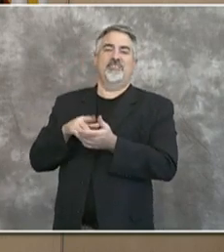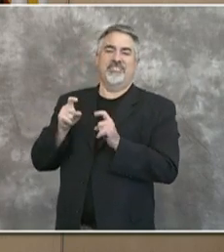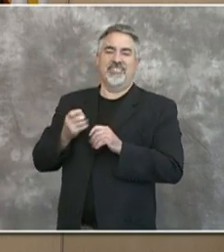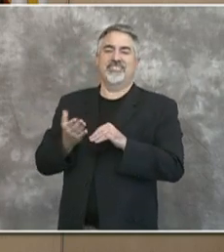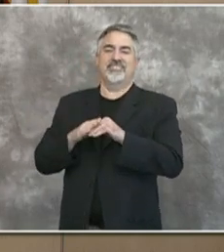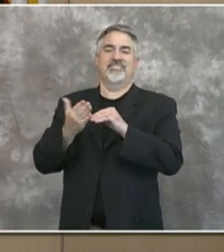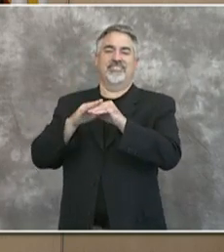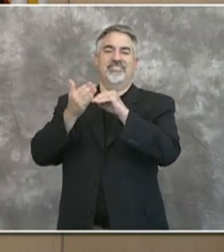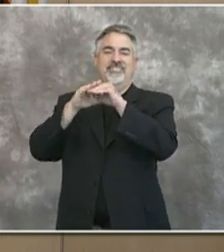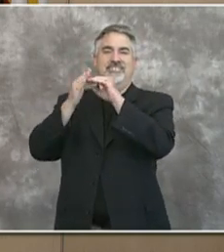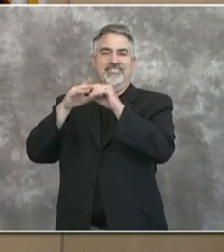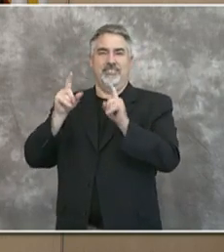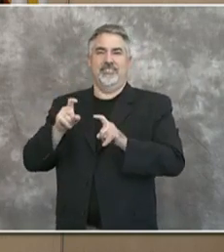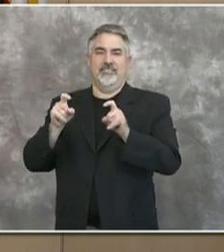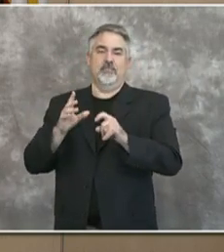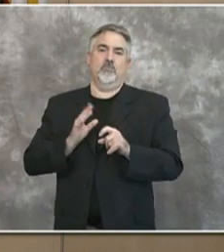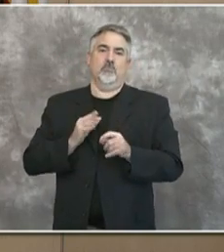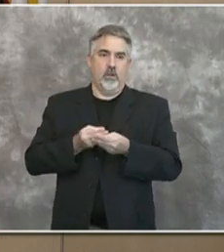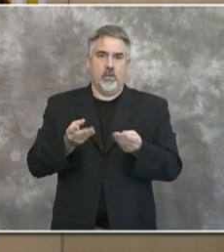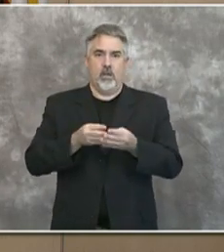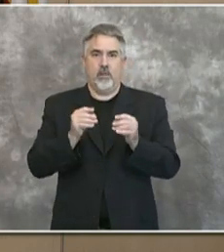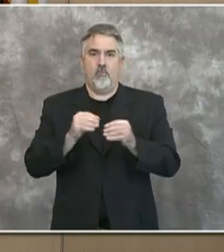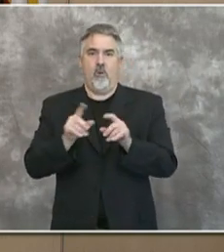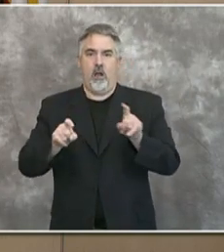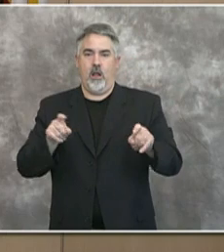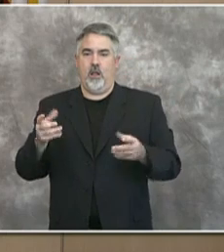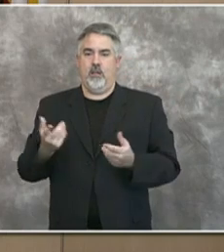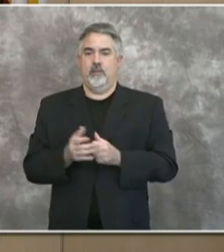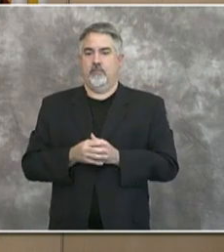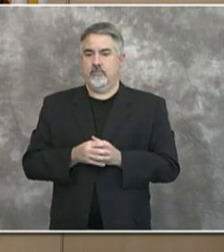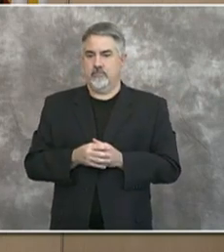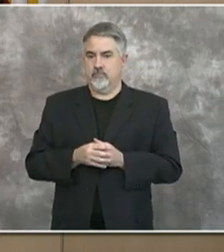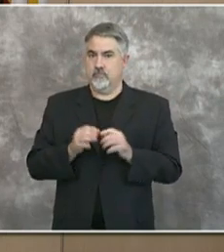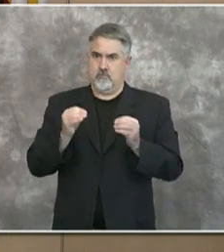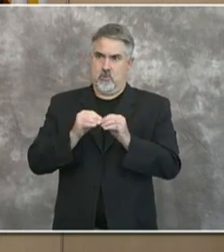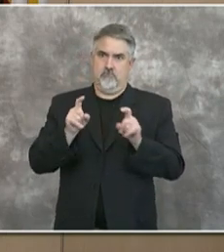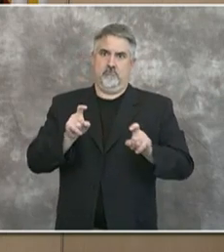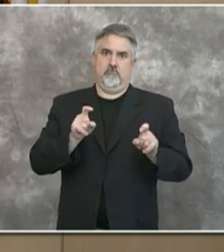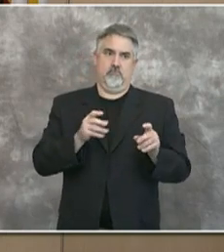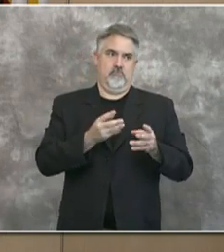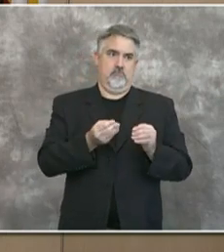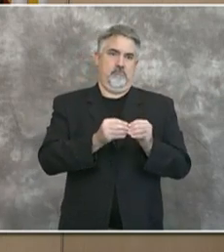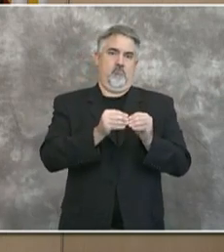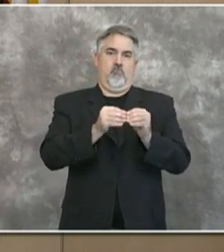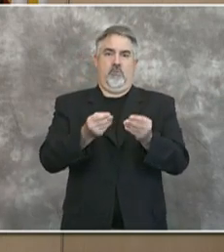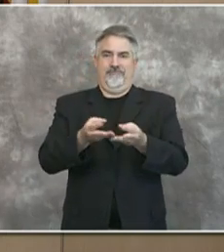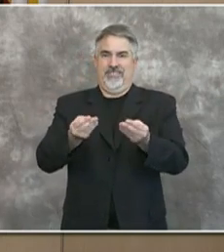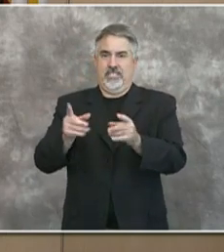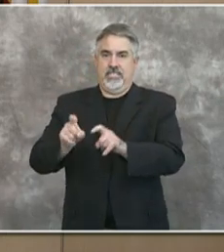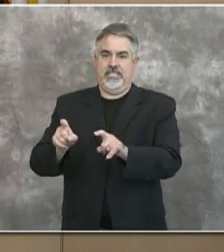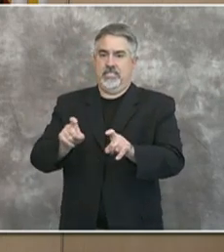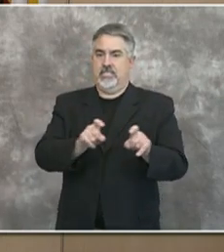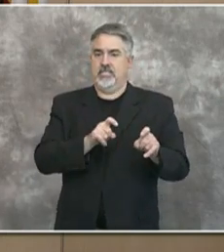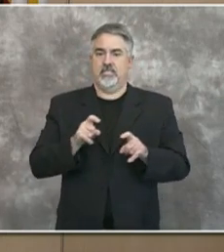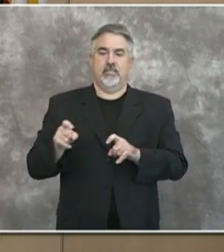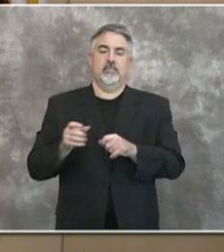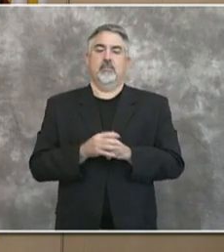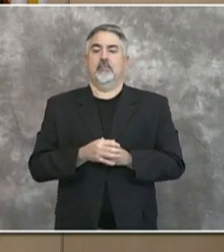plus. So we want to increase testing, but hopefully, as we see